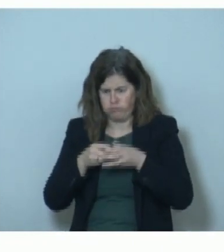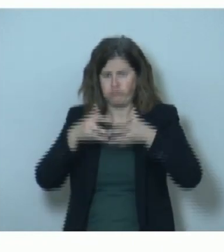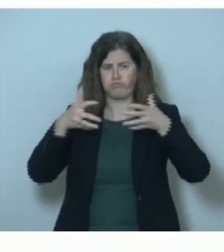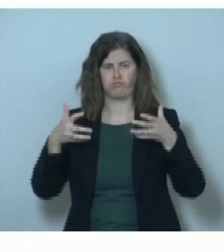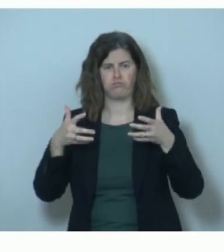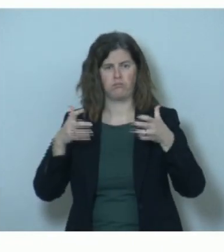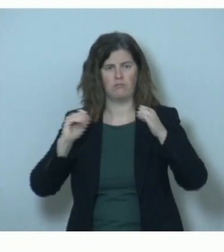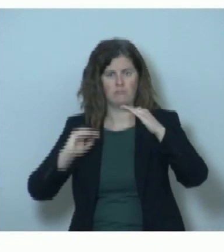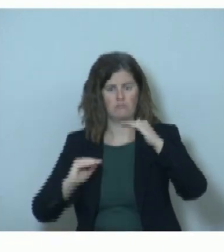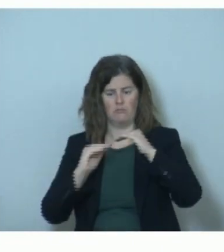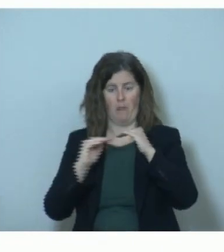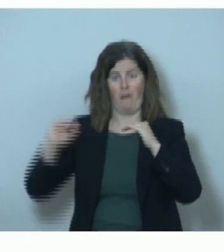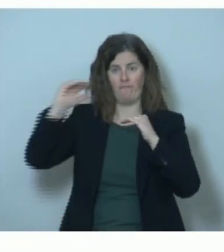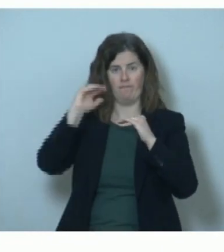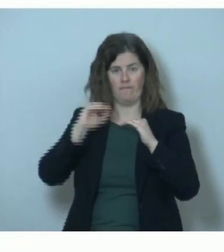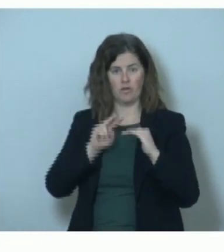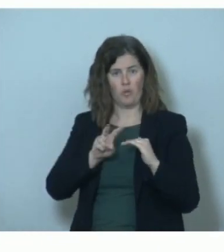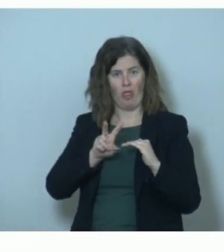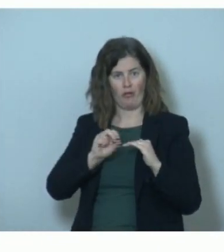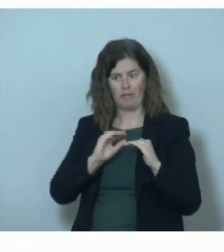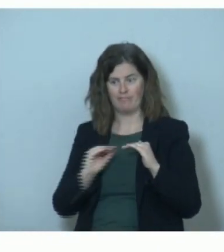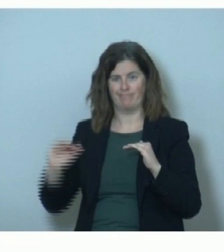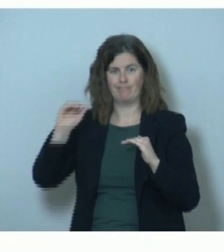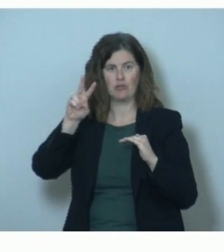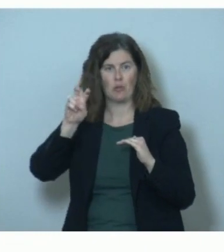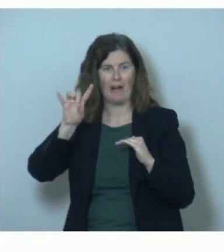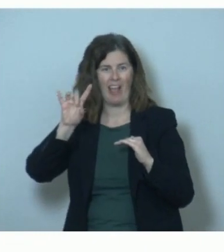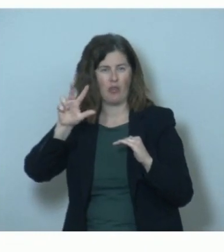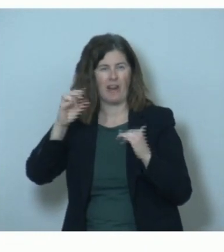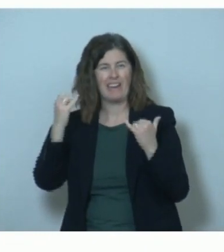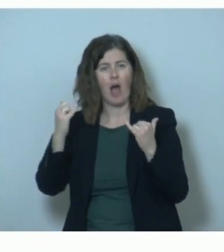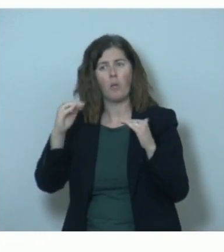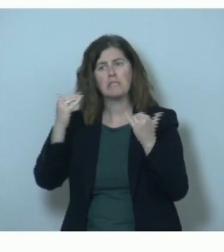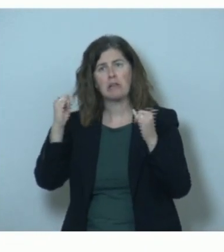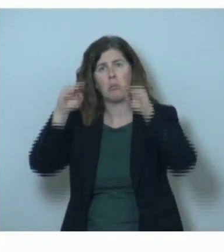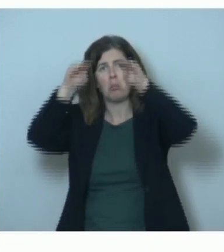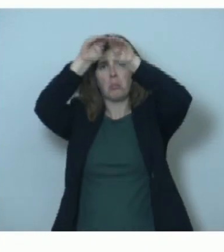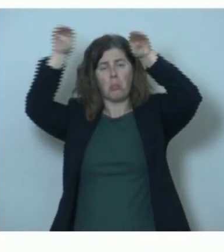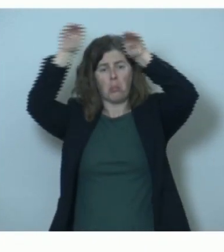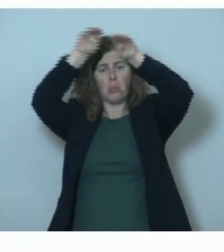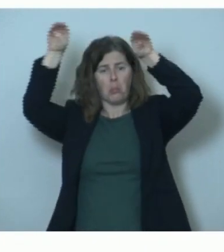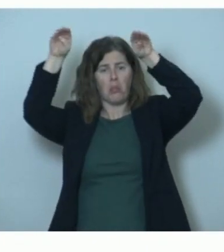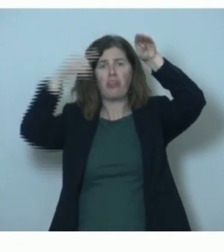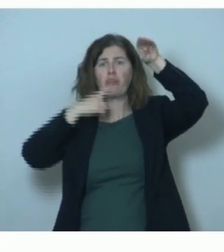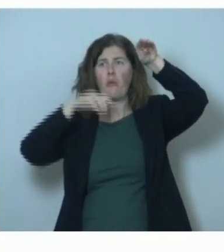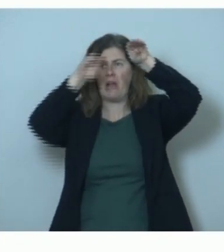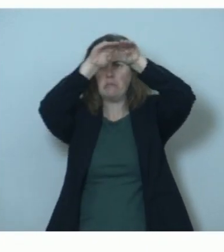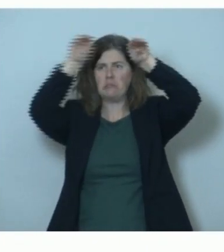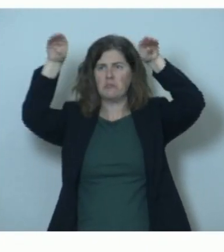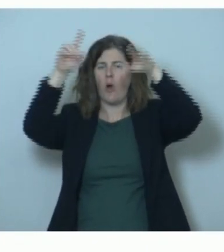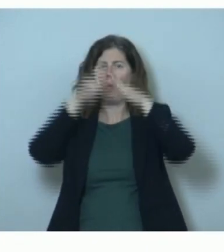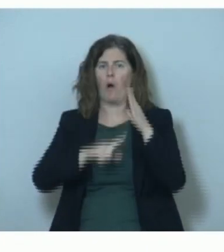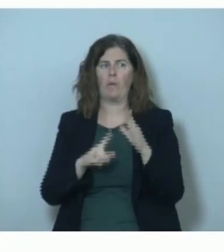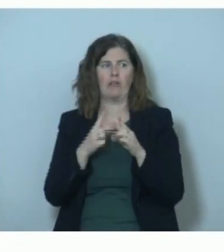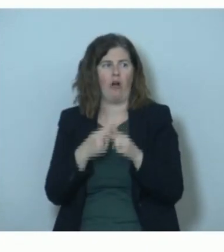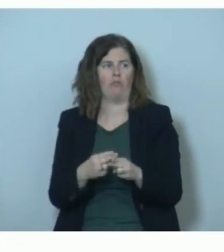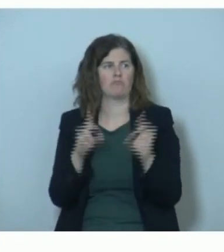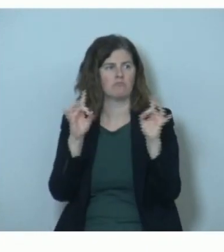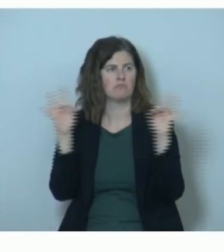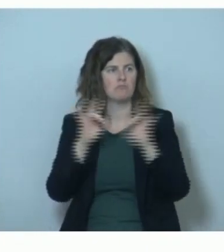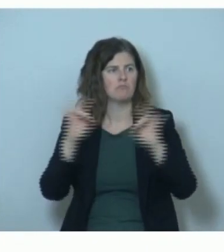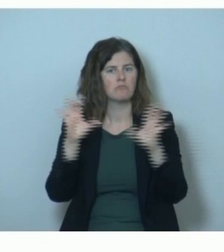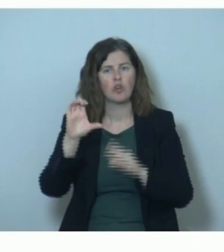filling beds above that, and we have a good margin to go before we get to what we would consider crisis care, where